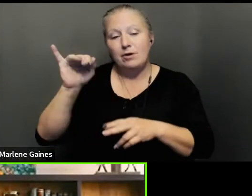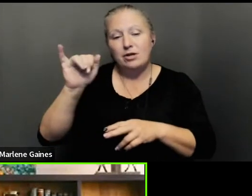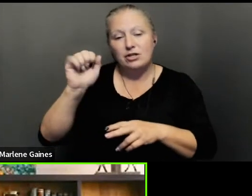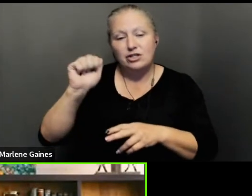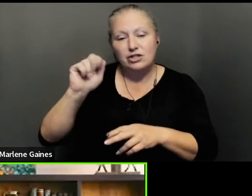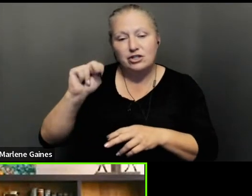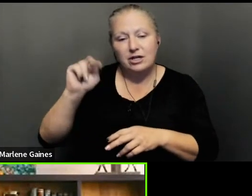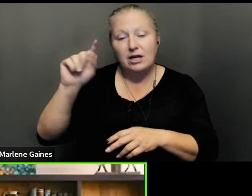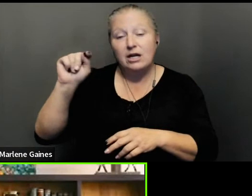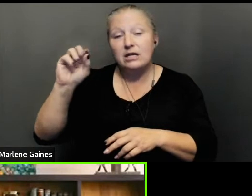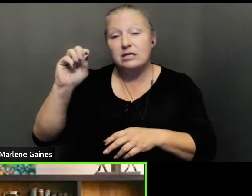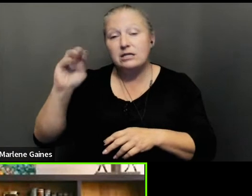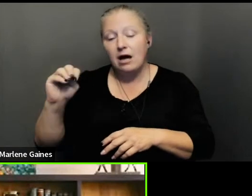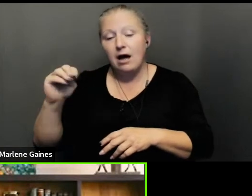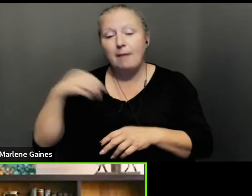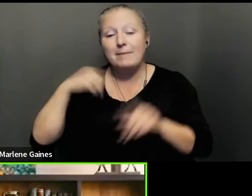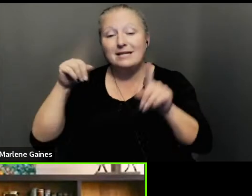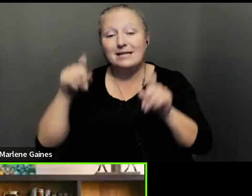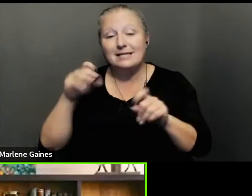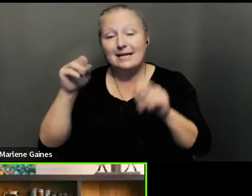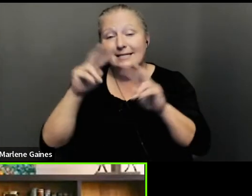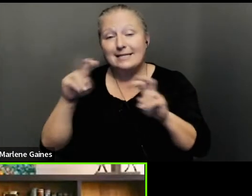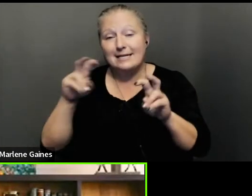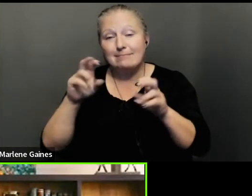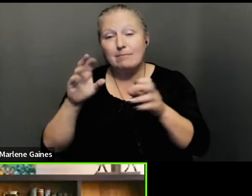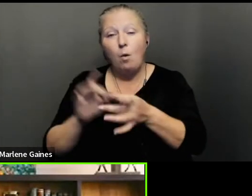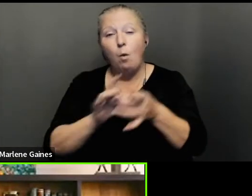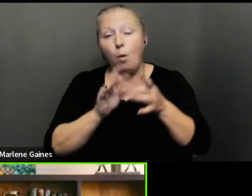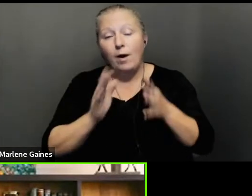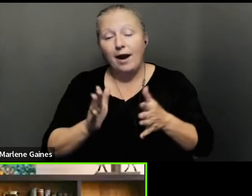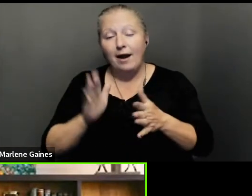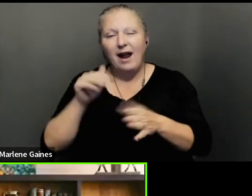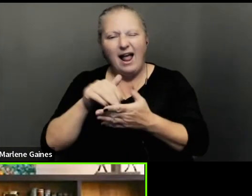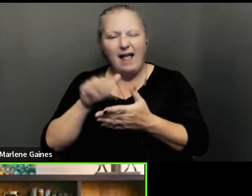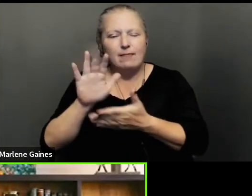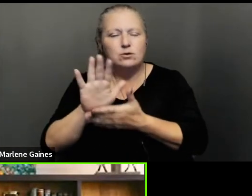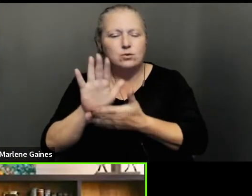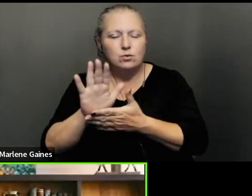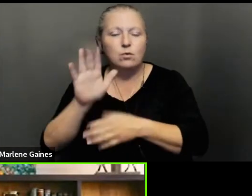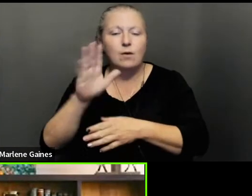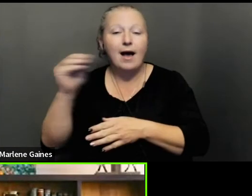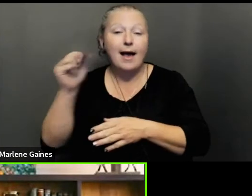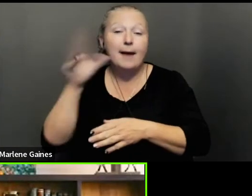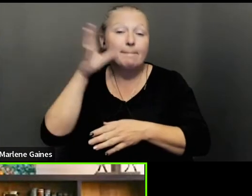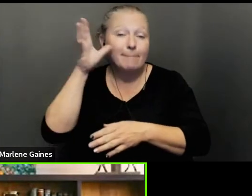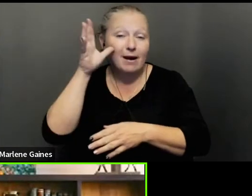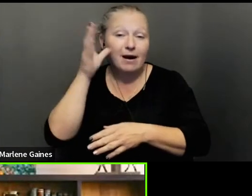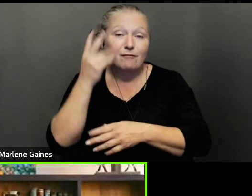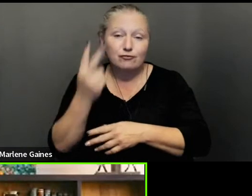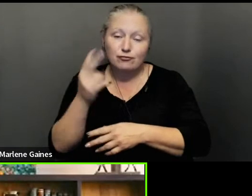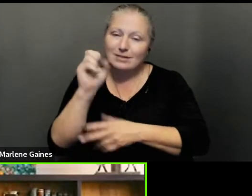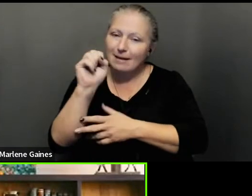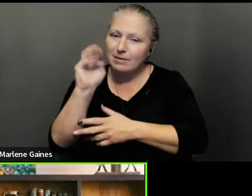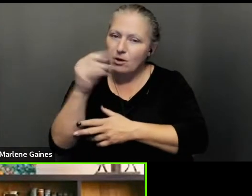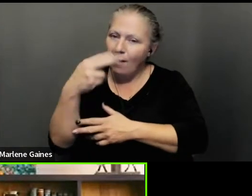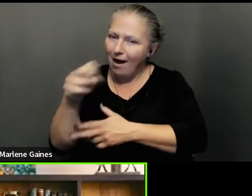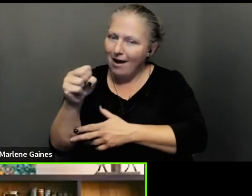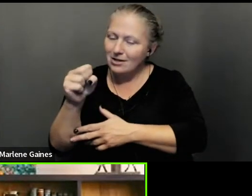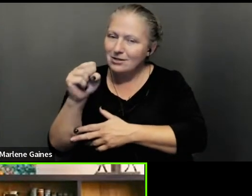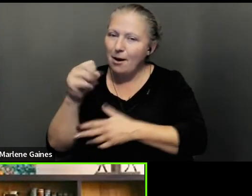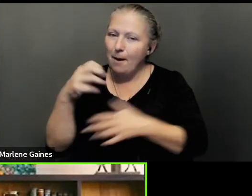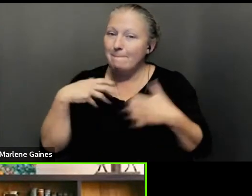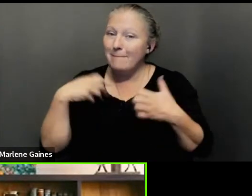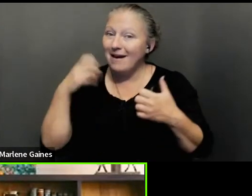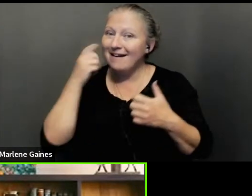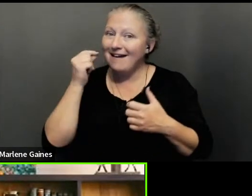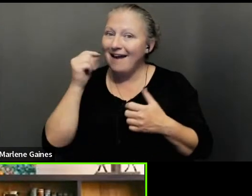Tom. I'm the testing and assessment coordinator at the school. I'm also a parent of 2 San Mateo High School Bearcats, class